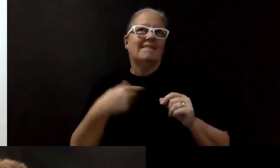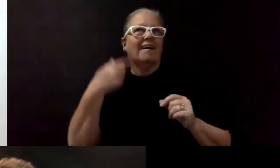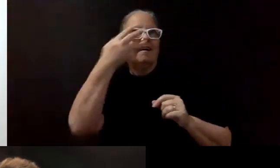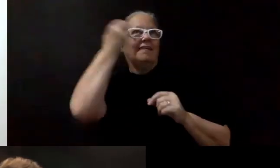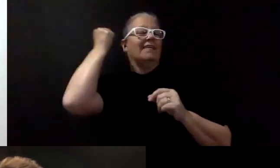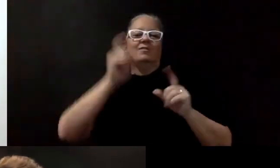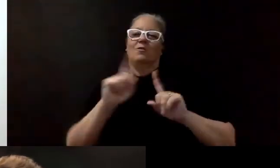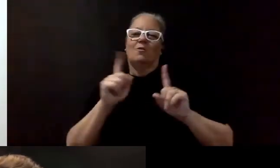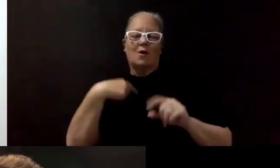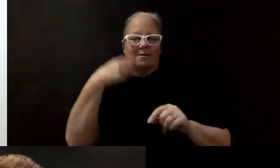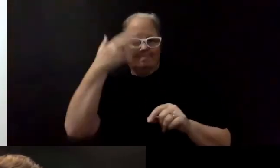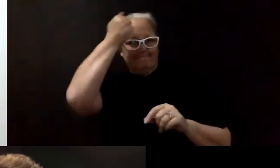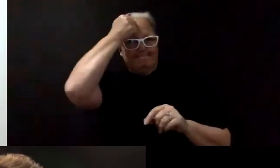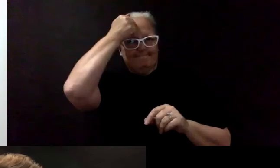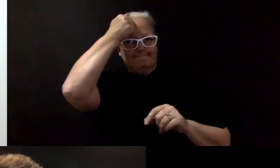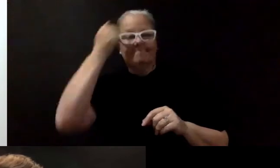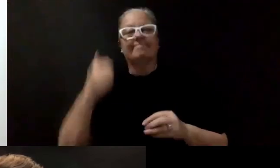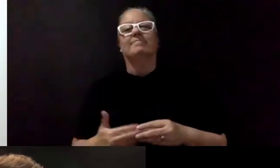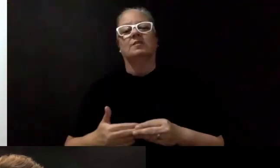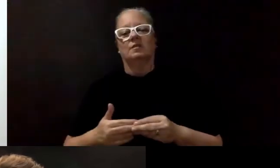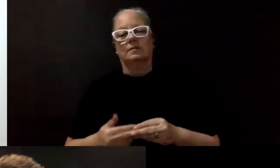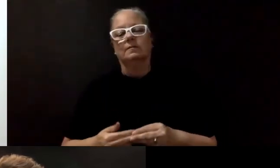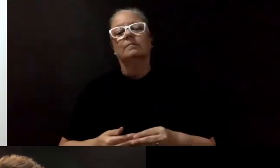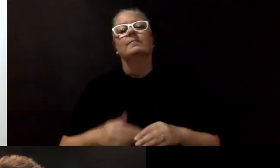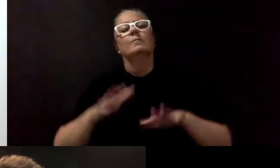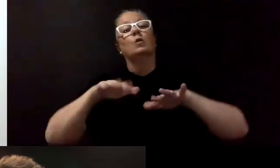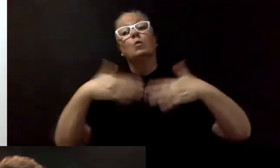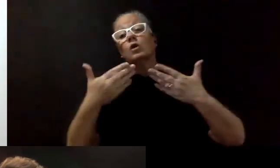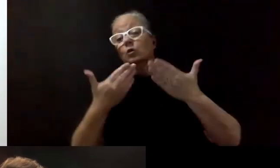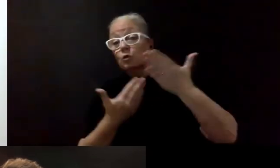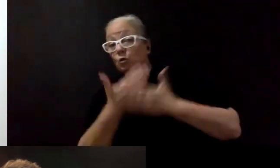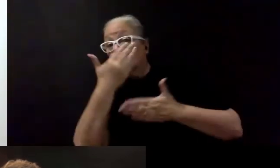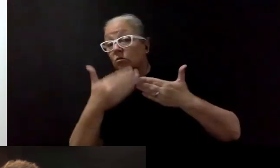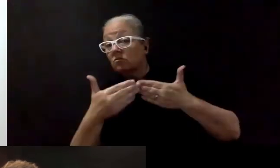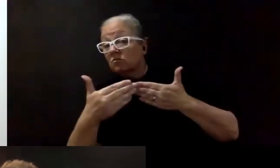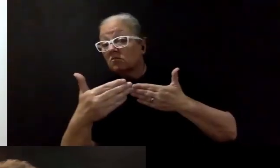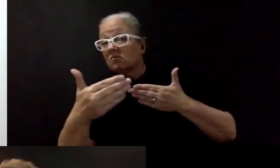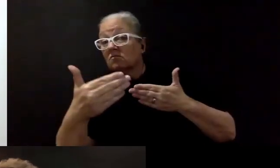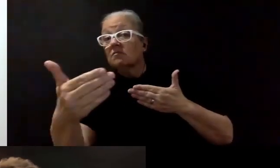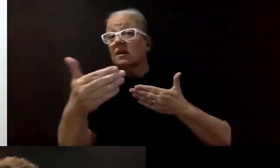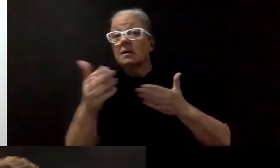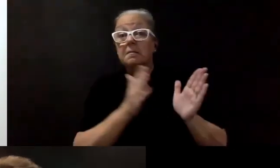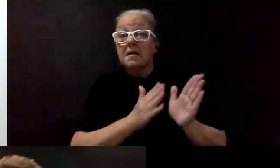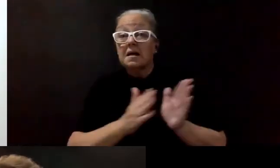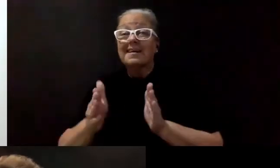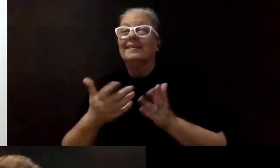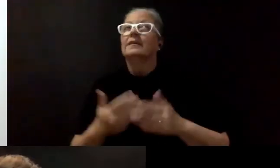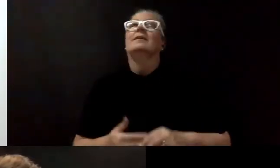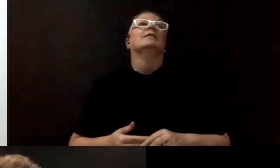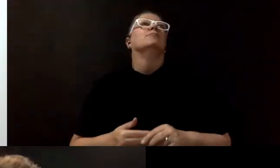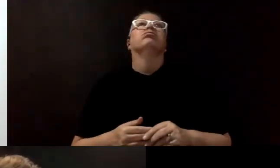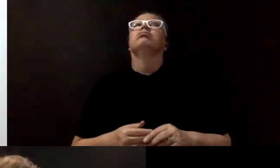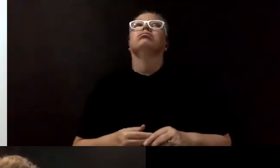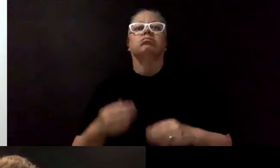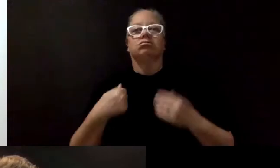Yeah, and I think in terms of what new objectives lie ahead at the moment, I mean, there's so much that we're